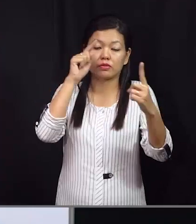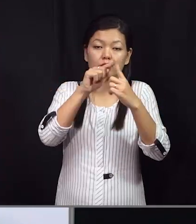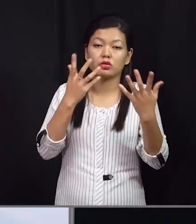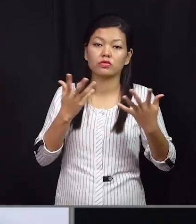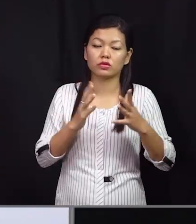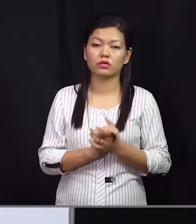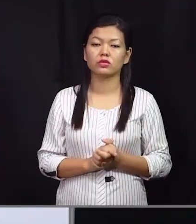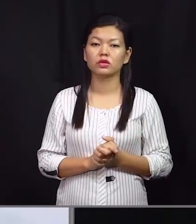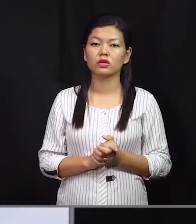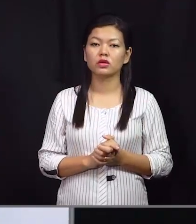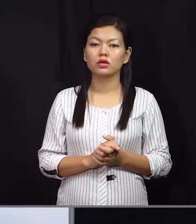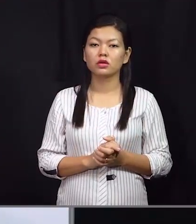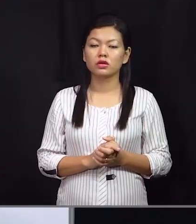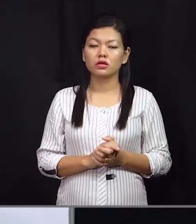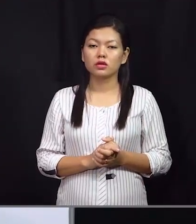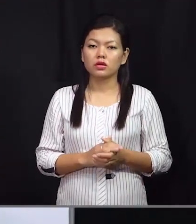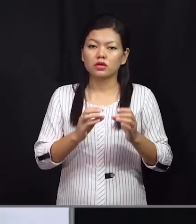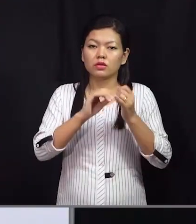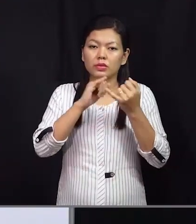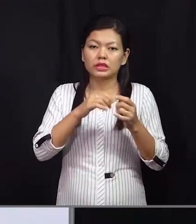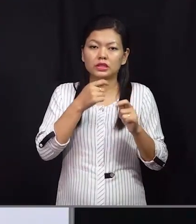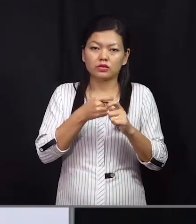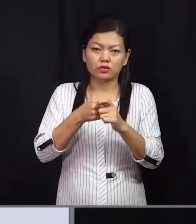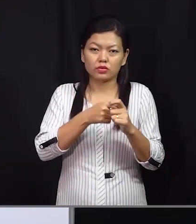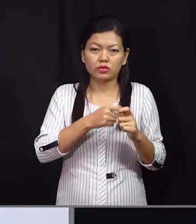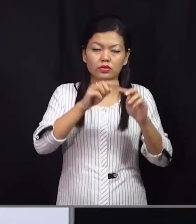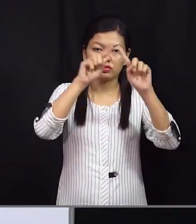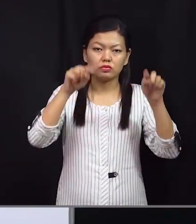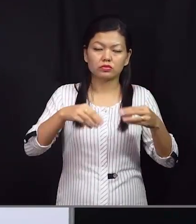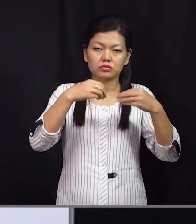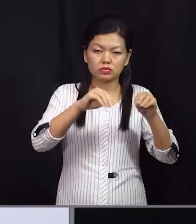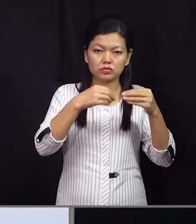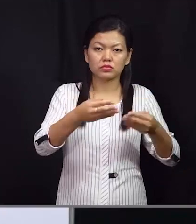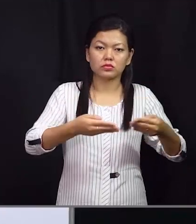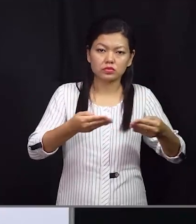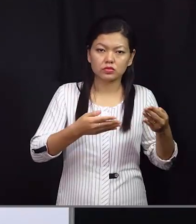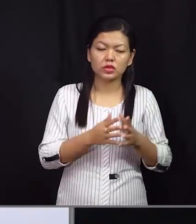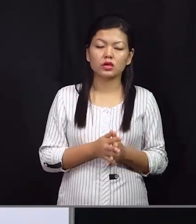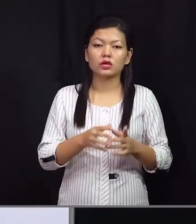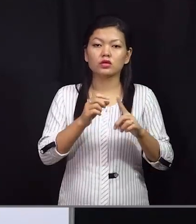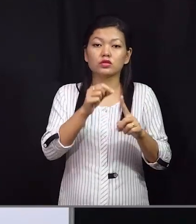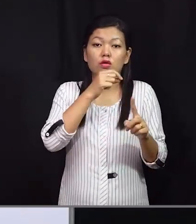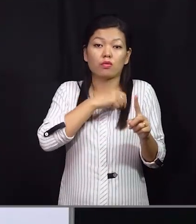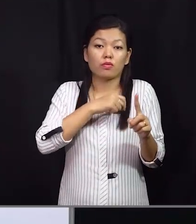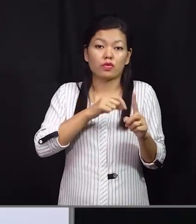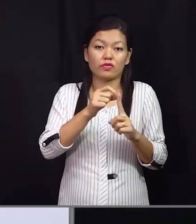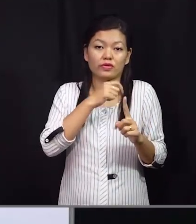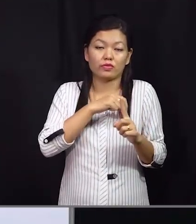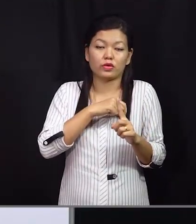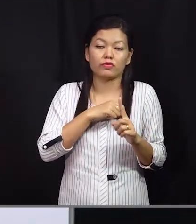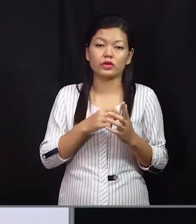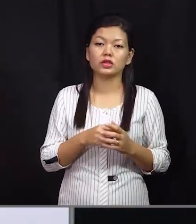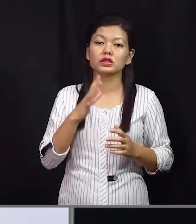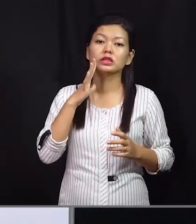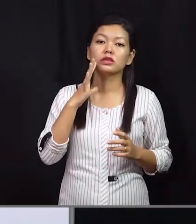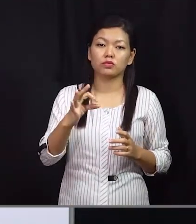Profit, we do business in order to earn profit, isn't it? So profit is one of the most important element in business. Okay, so